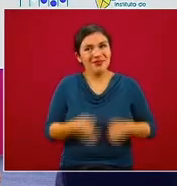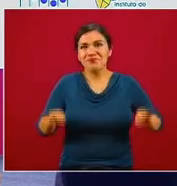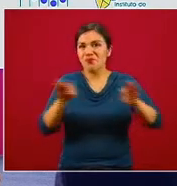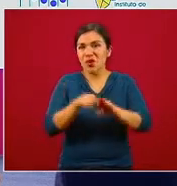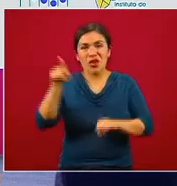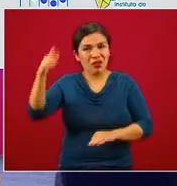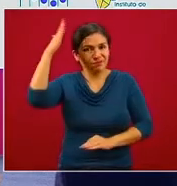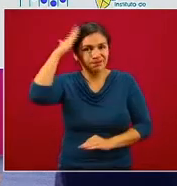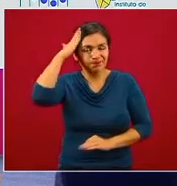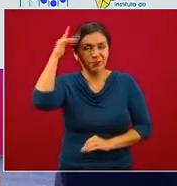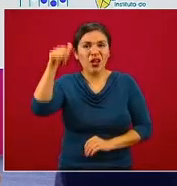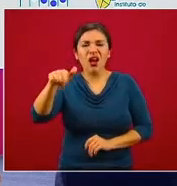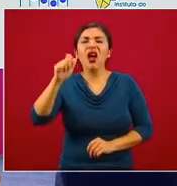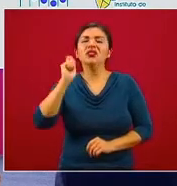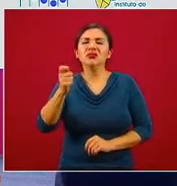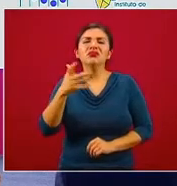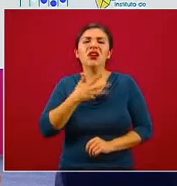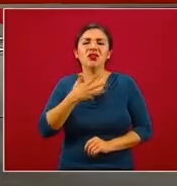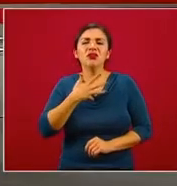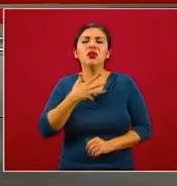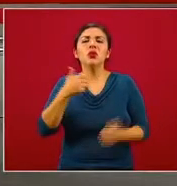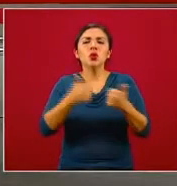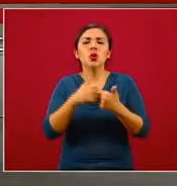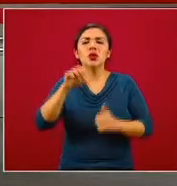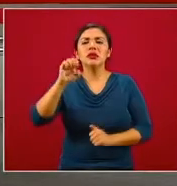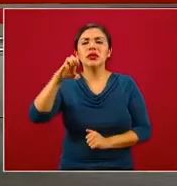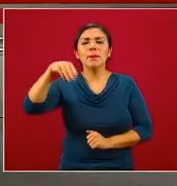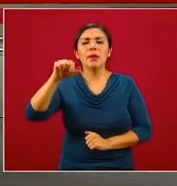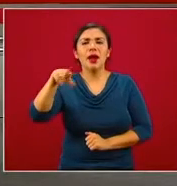public research centers under CONACYT.